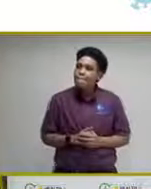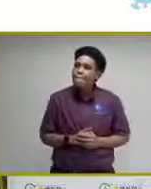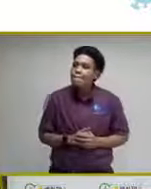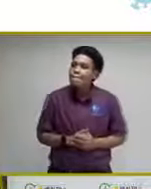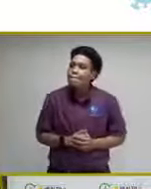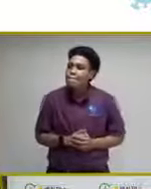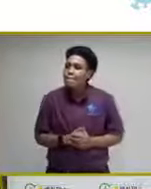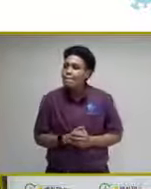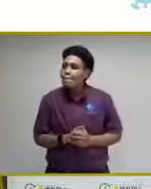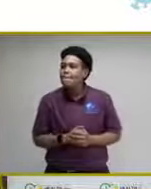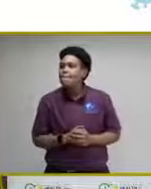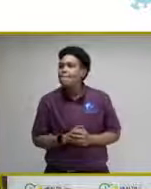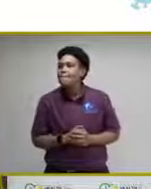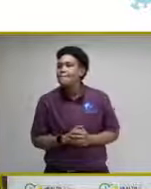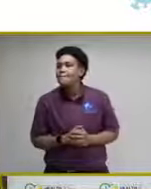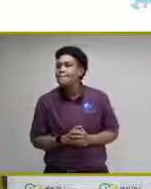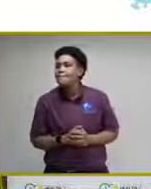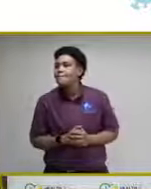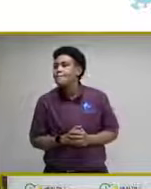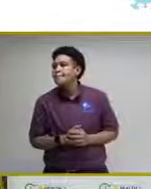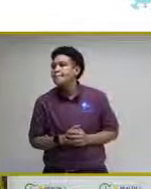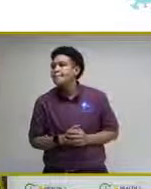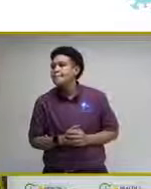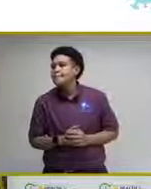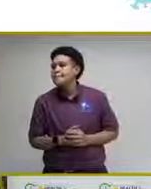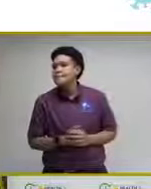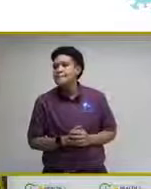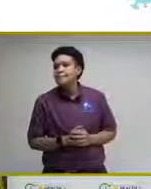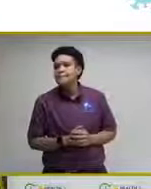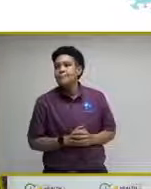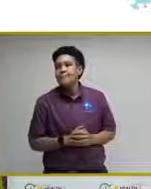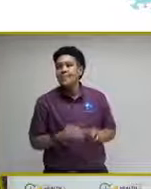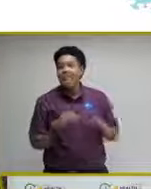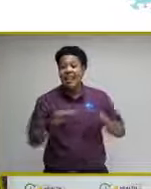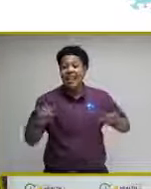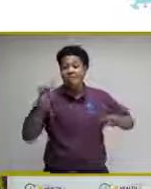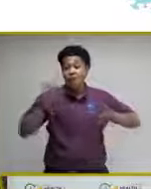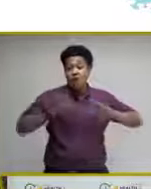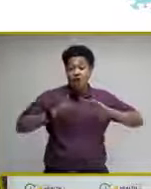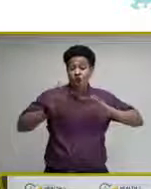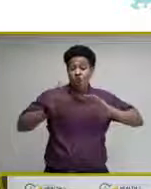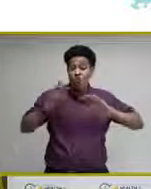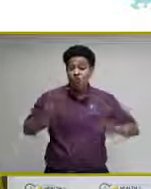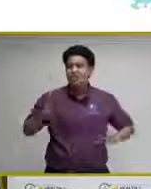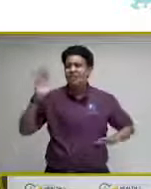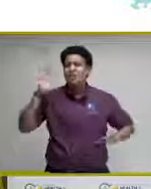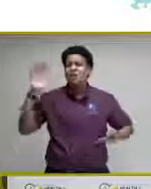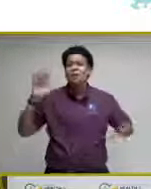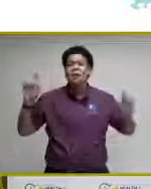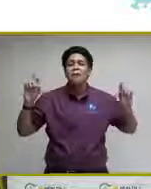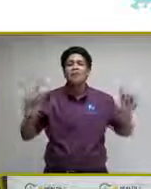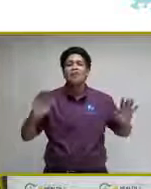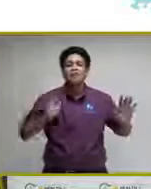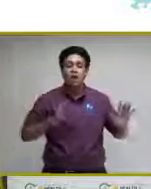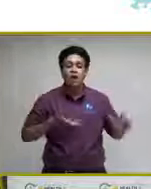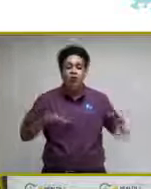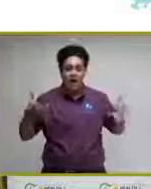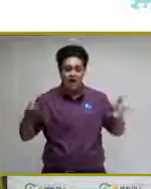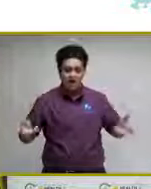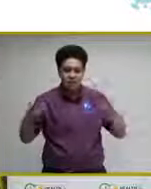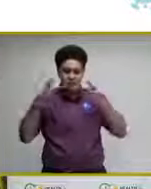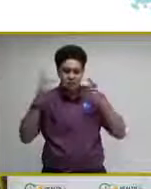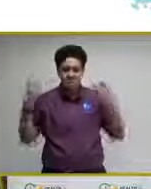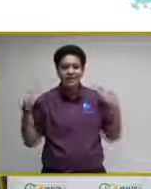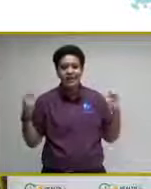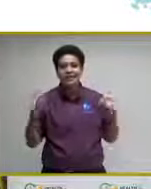So, for our level 1 operation, it will be managed by our existing public health